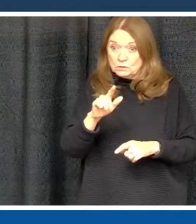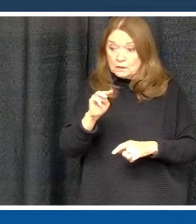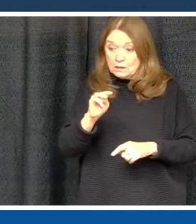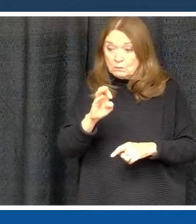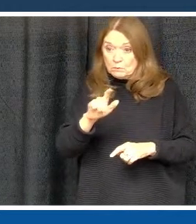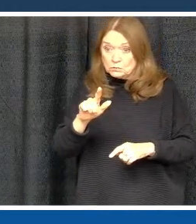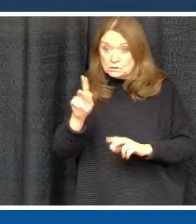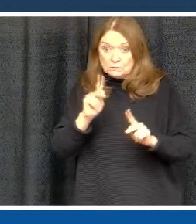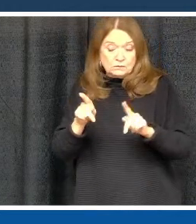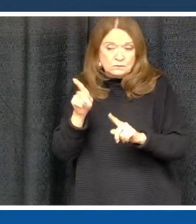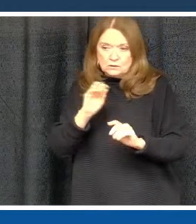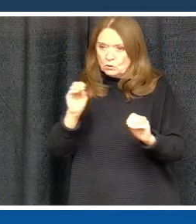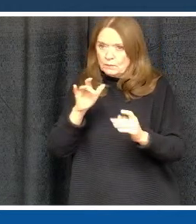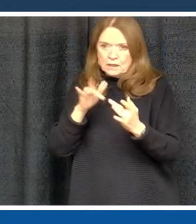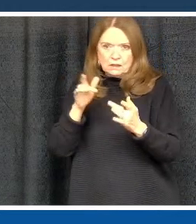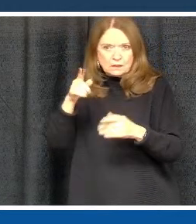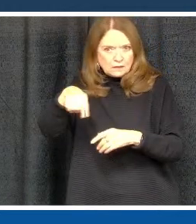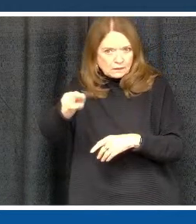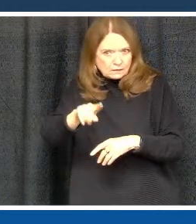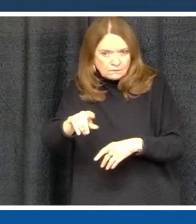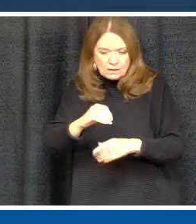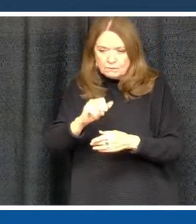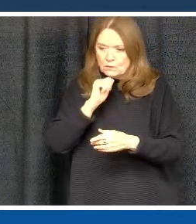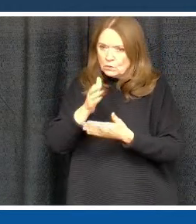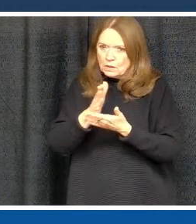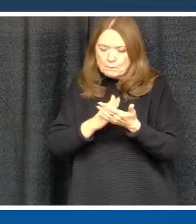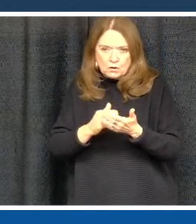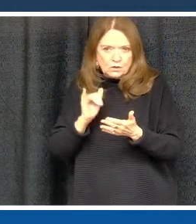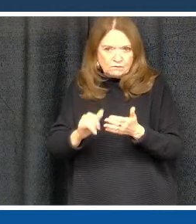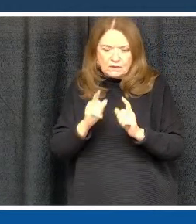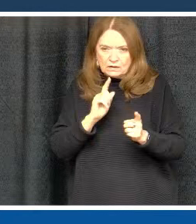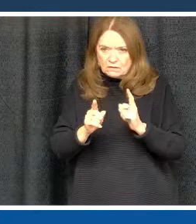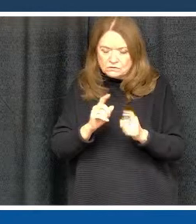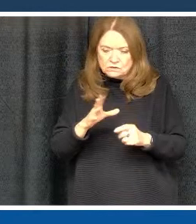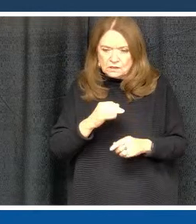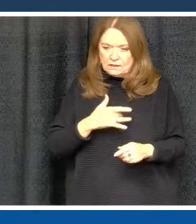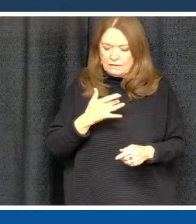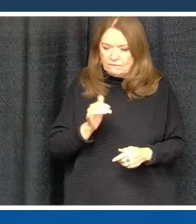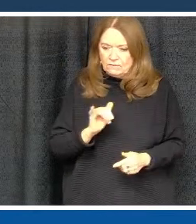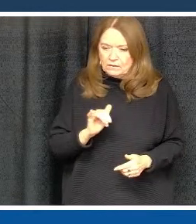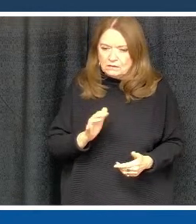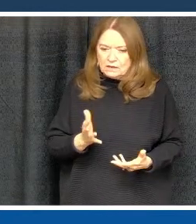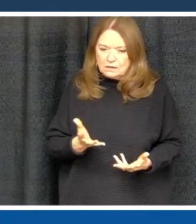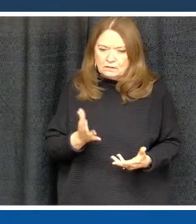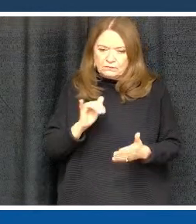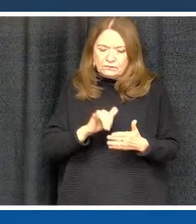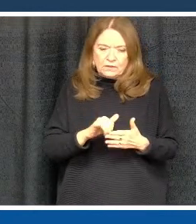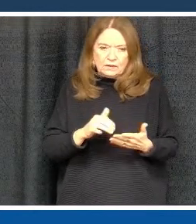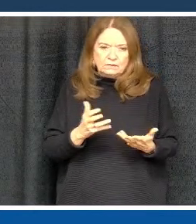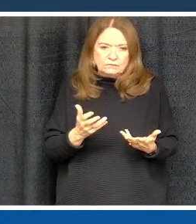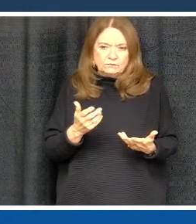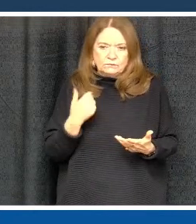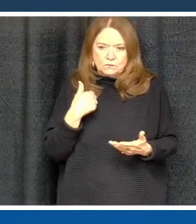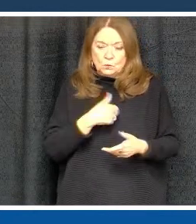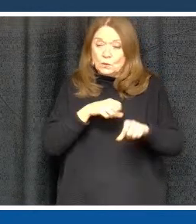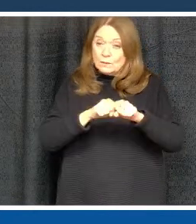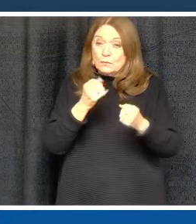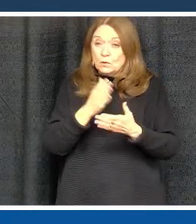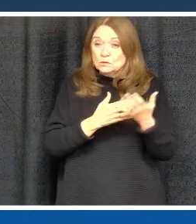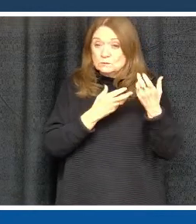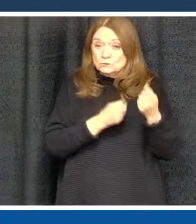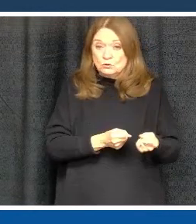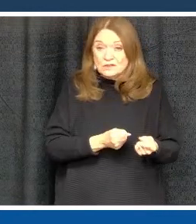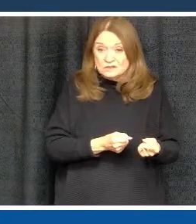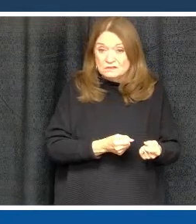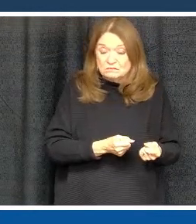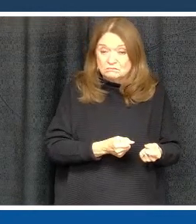weren't contacted and part of the conversation. And I feel like that we broke some trust here. And